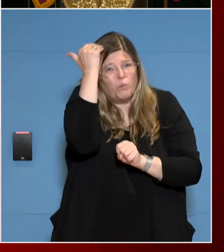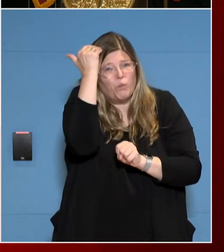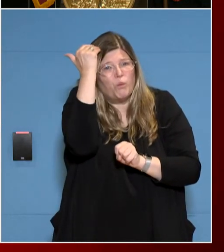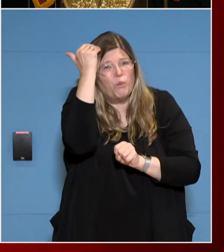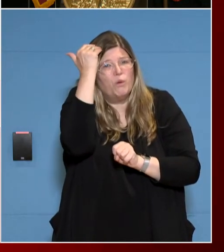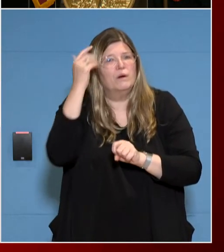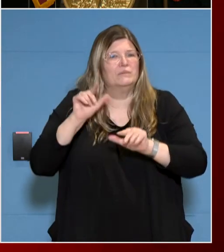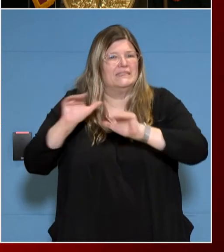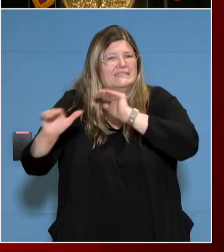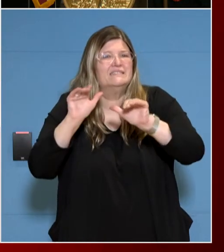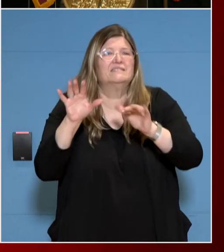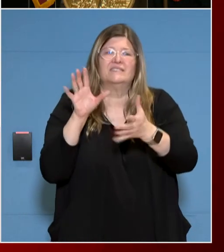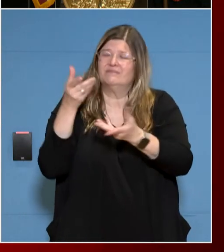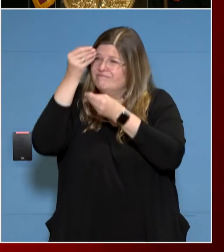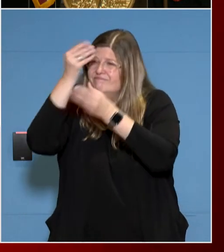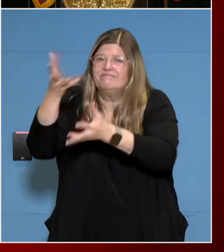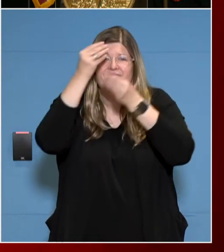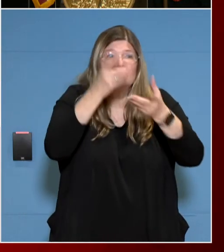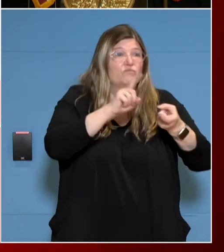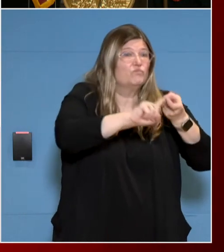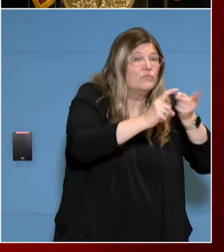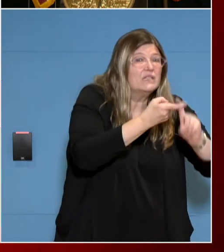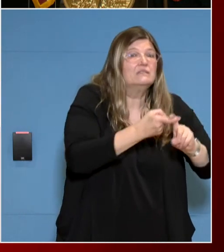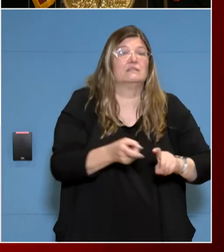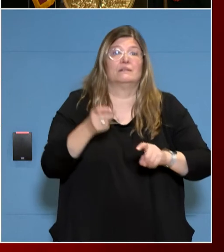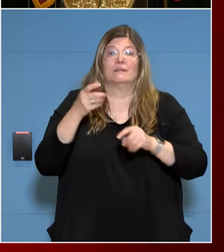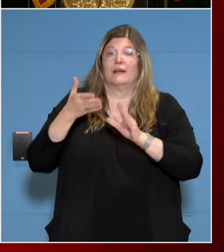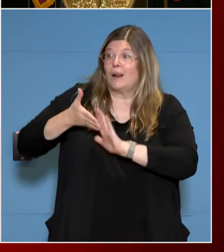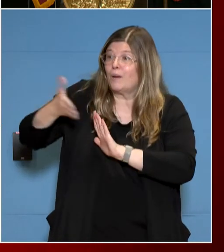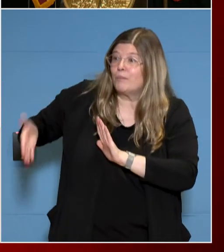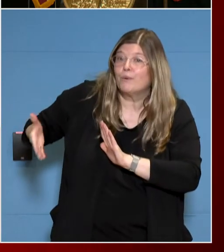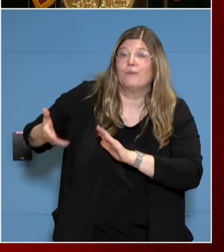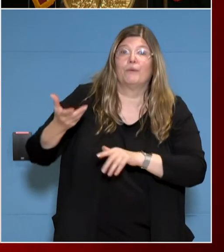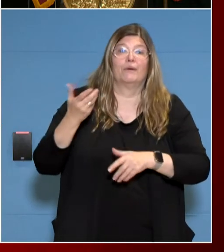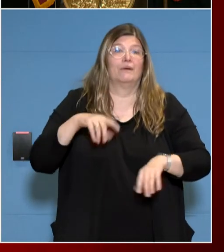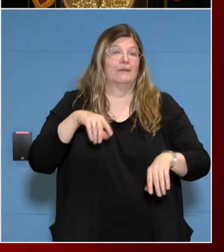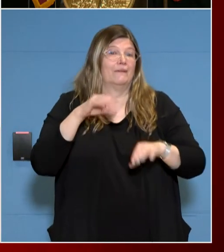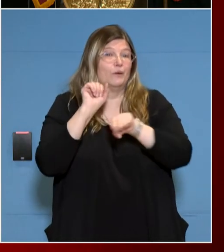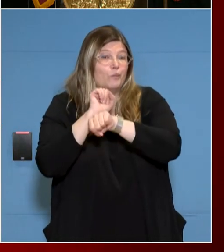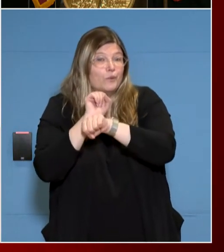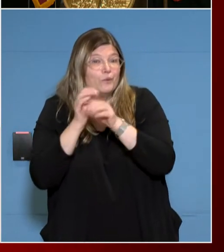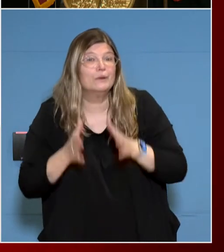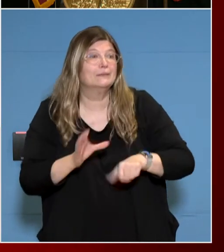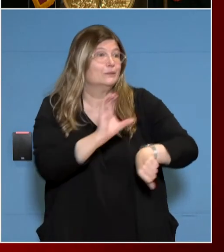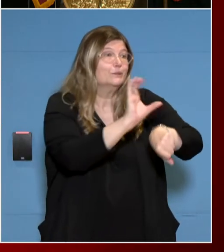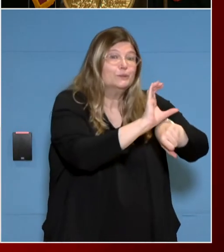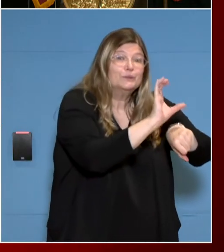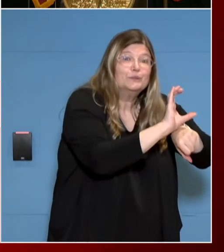your friends and family. Think about your neighbors, seniors from your church, or grandparents, their